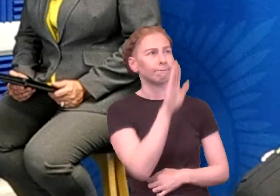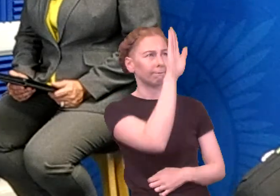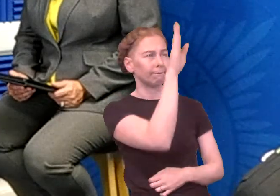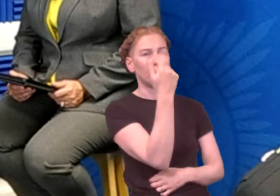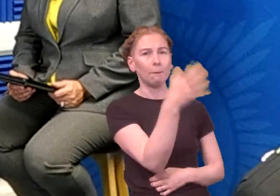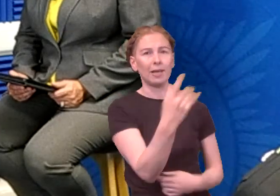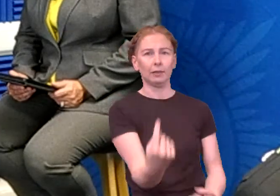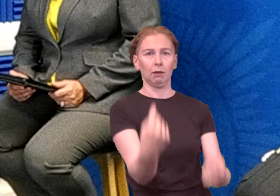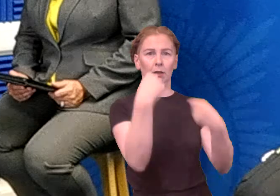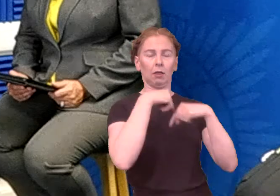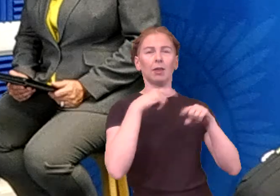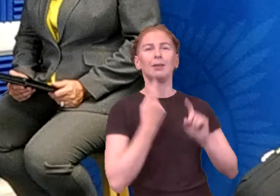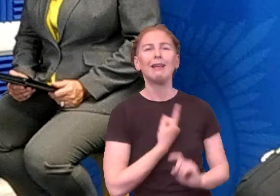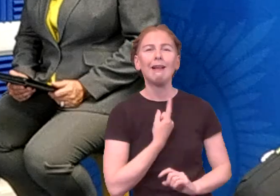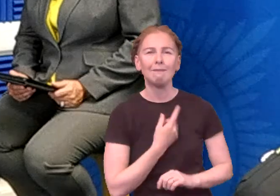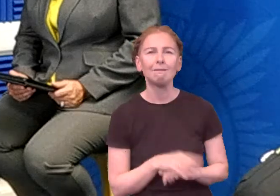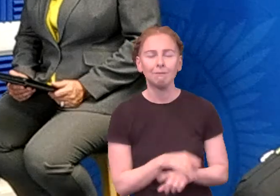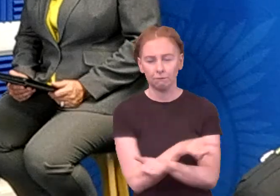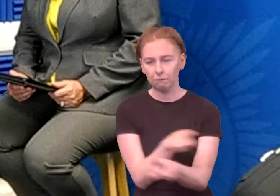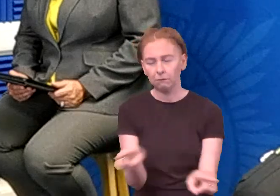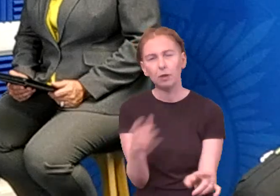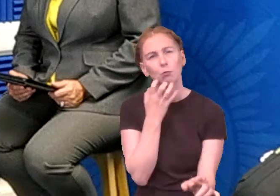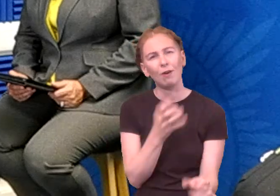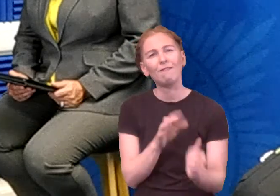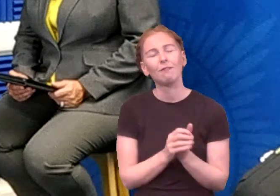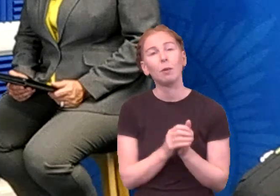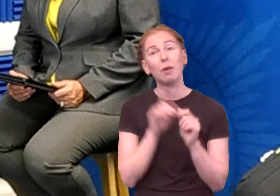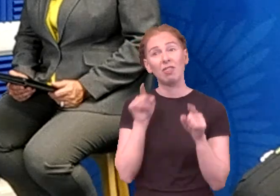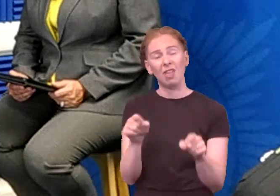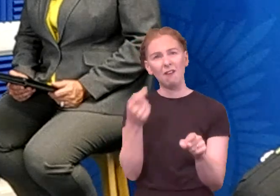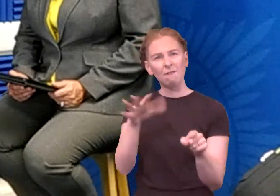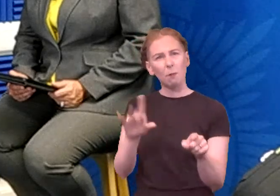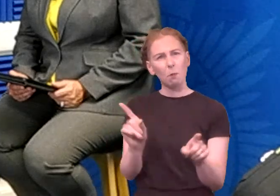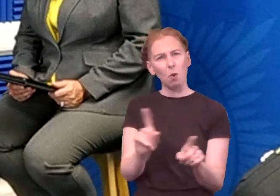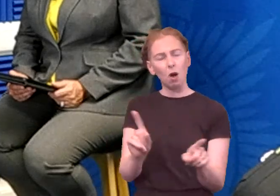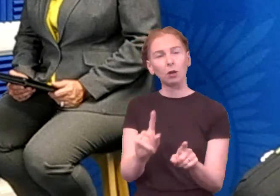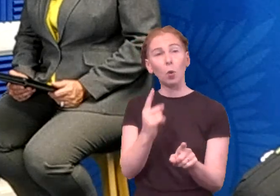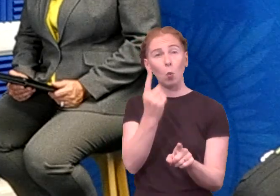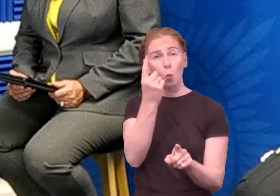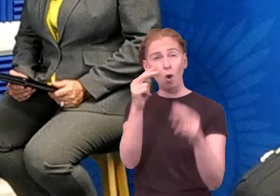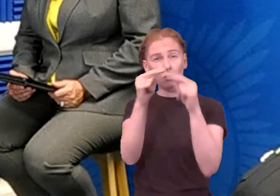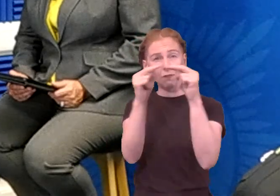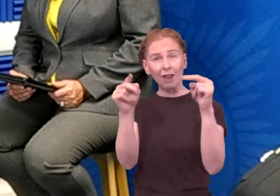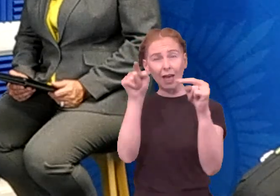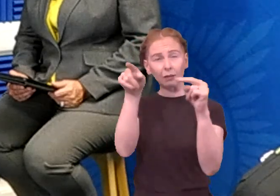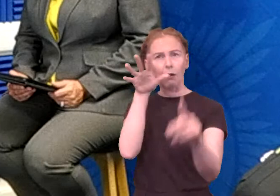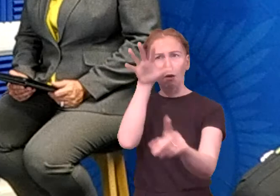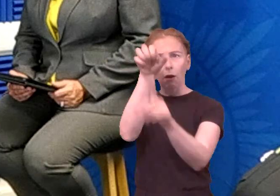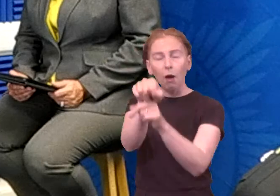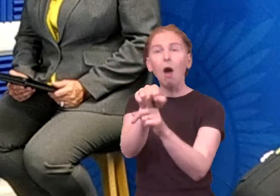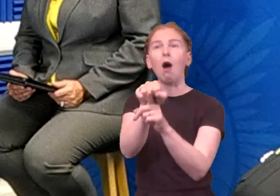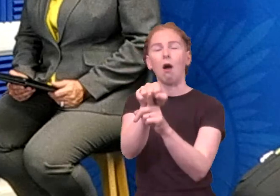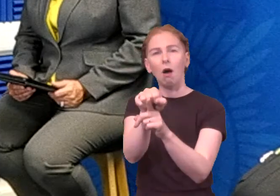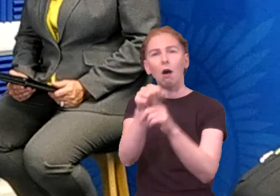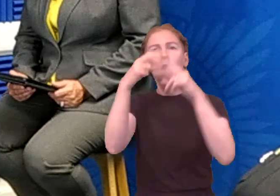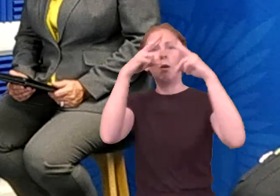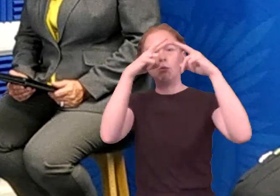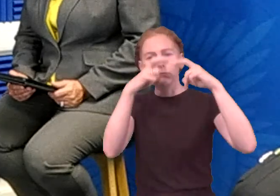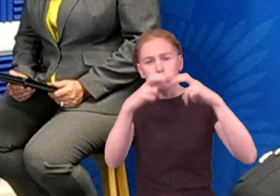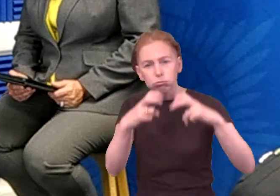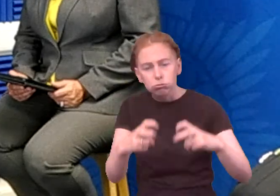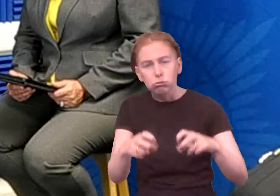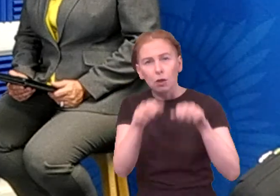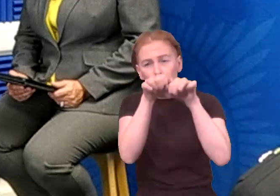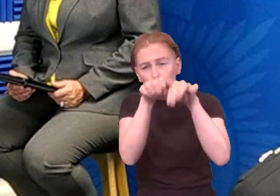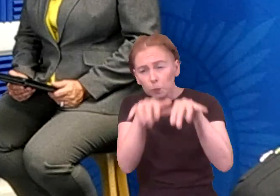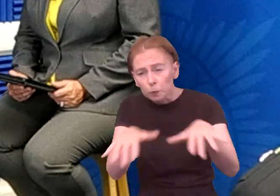development in an area of Surrey in one flat, and the sad reality is that is happening all over the country, and it's happening right